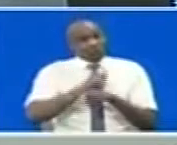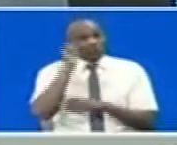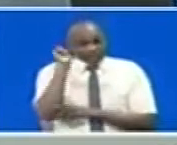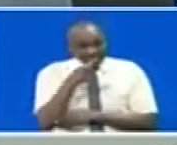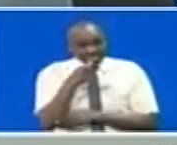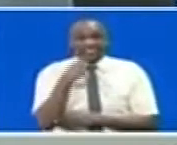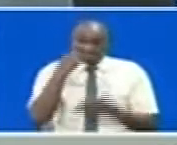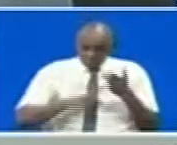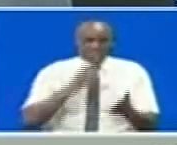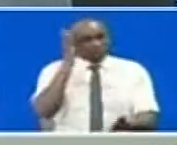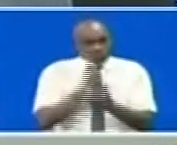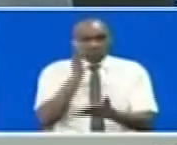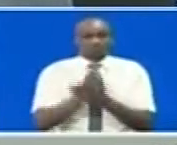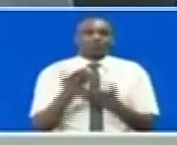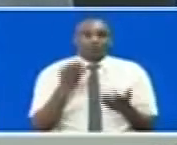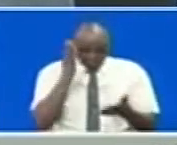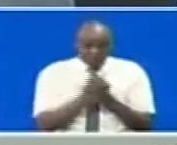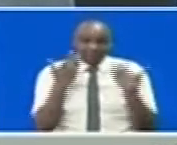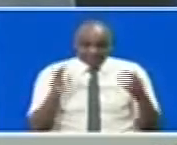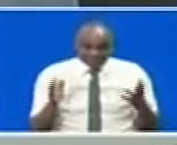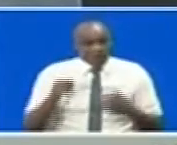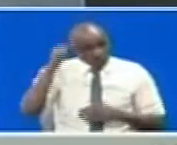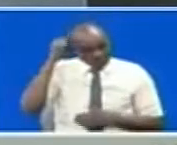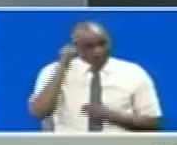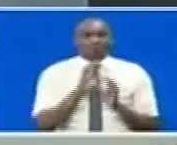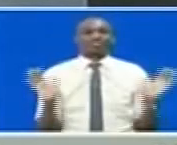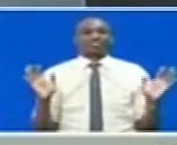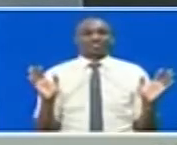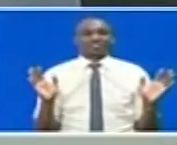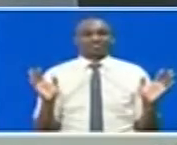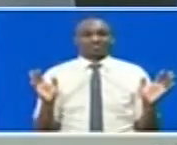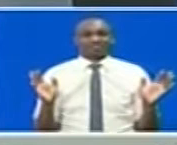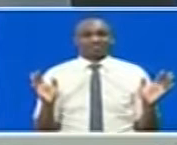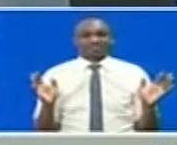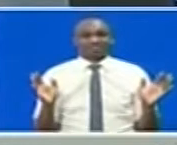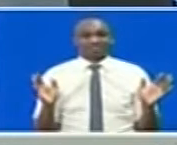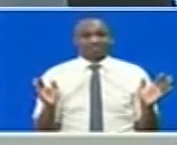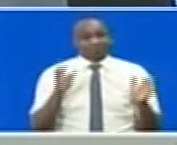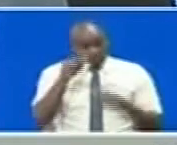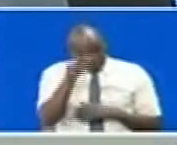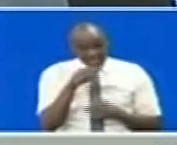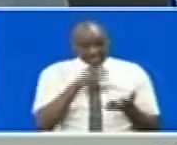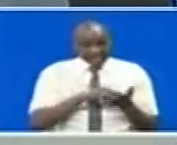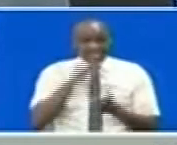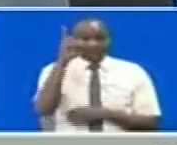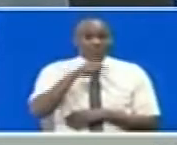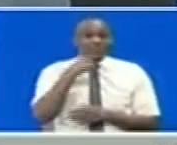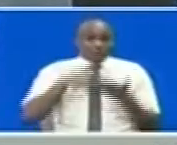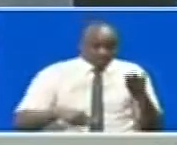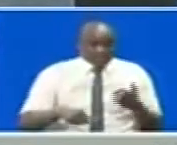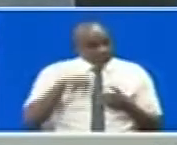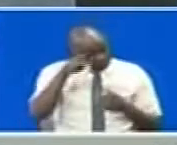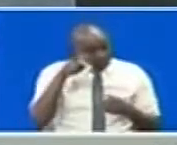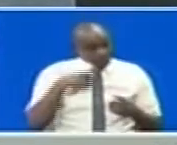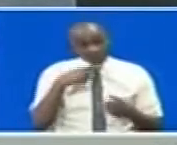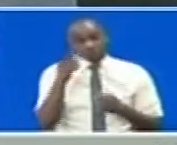actually authenticated them as being, they were authenticated by them. Now, in that case, the DPP said he's going to appeal